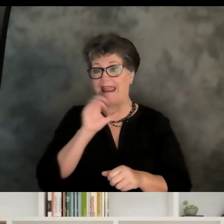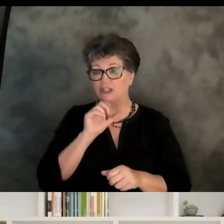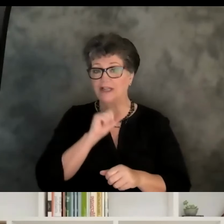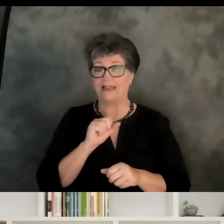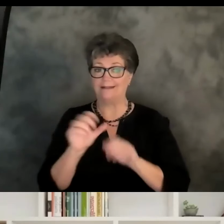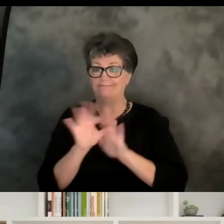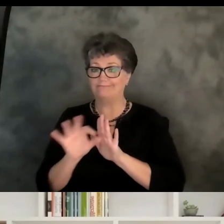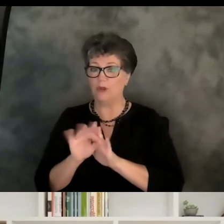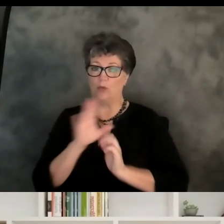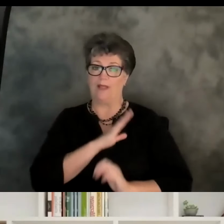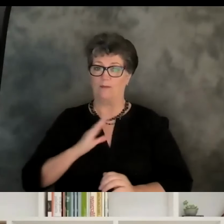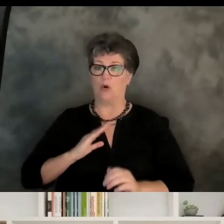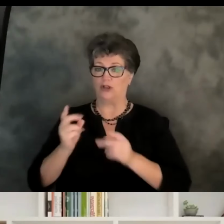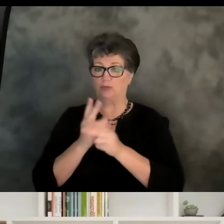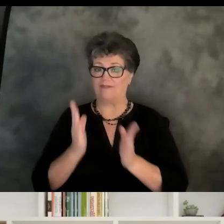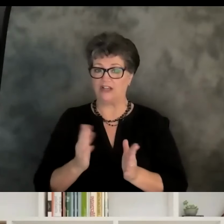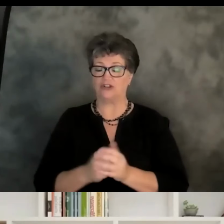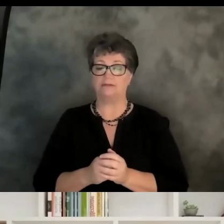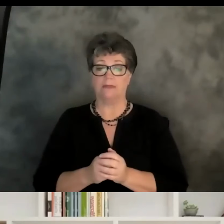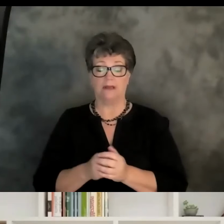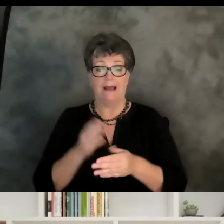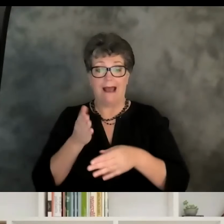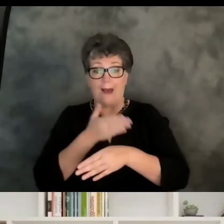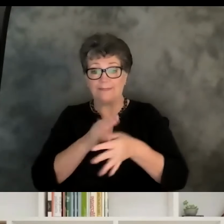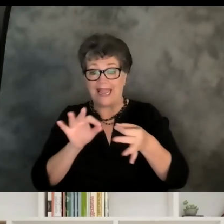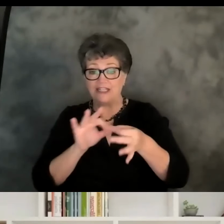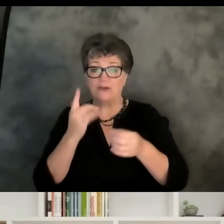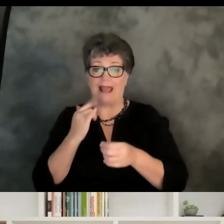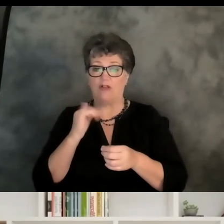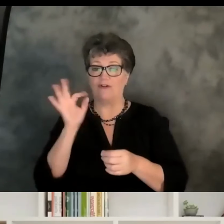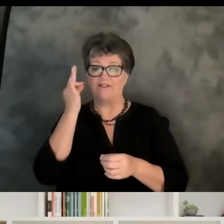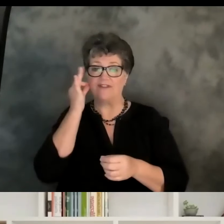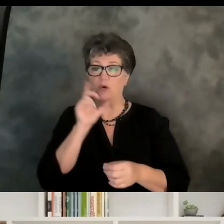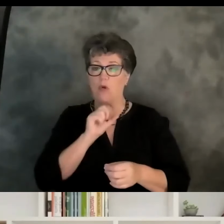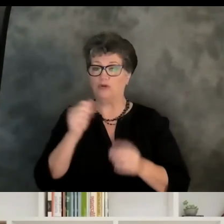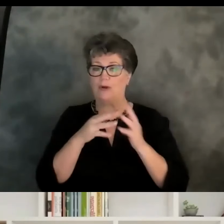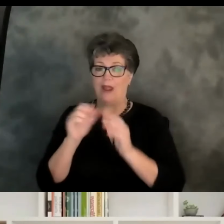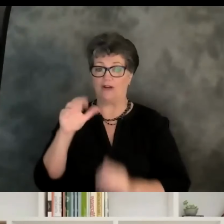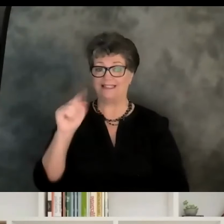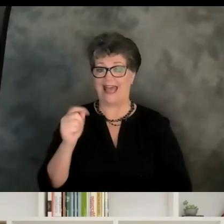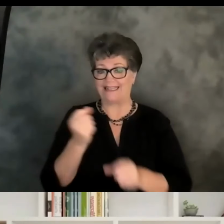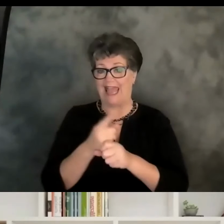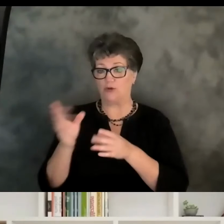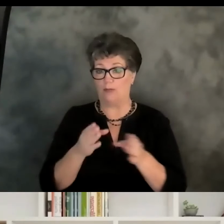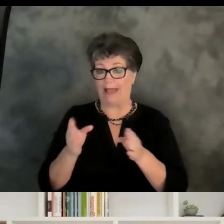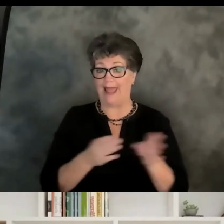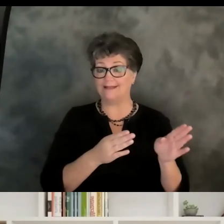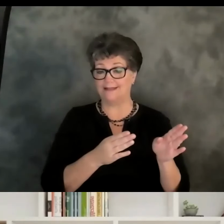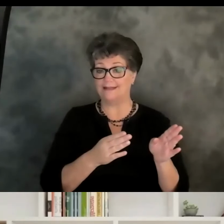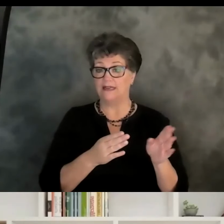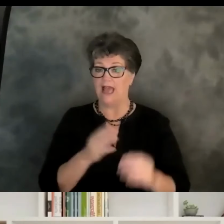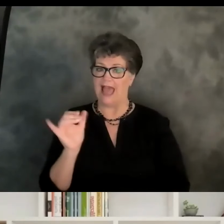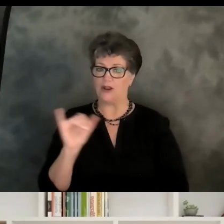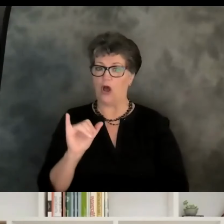of Supervisors. It could be updates to the California's Federal Older American Act annual plans, and